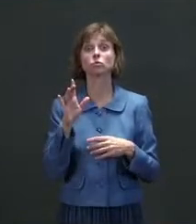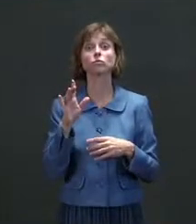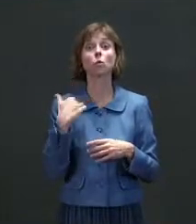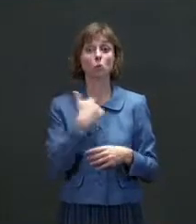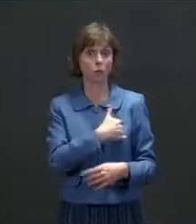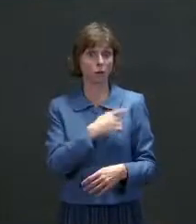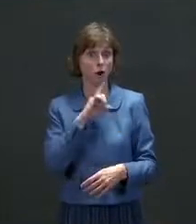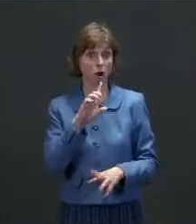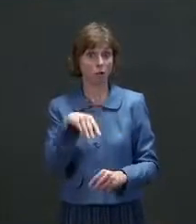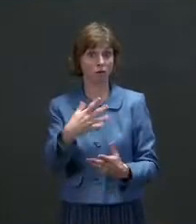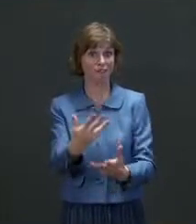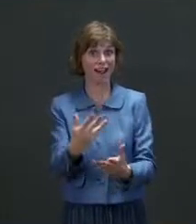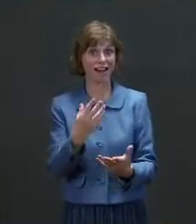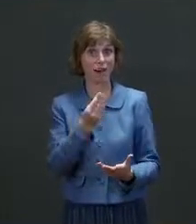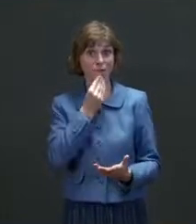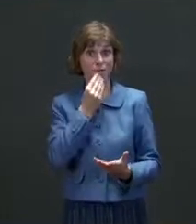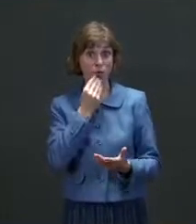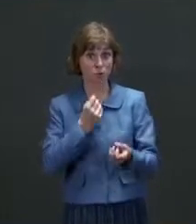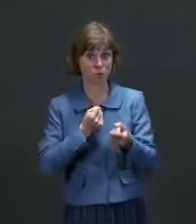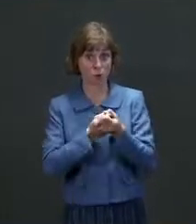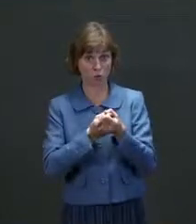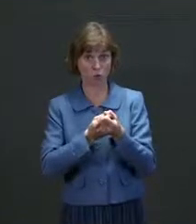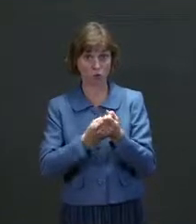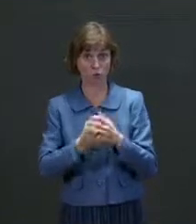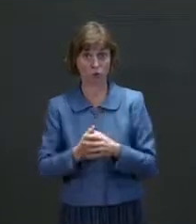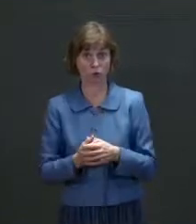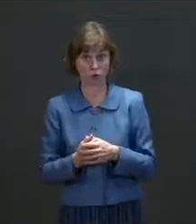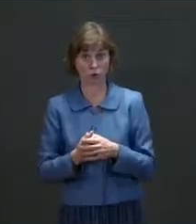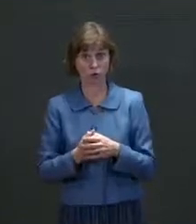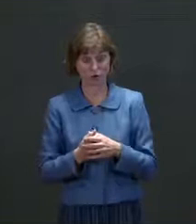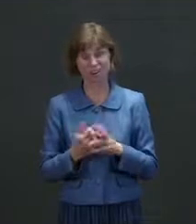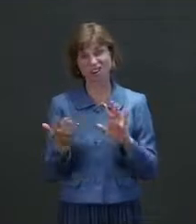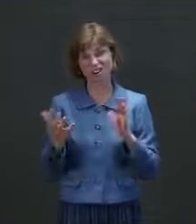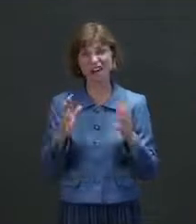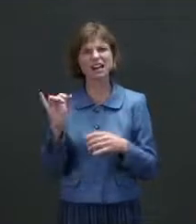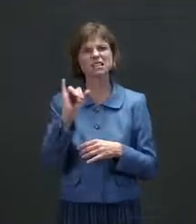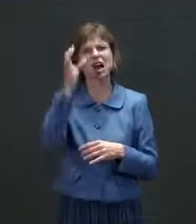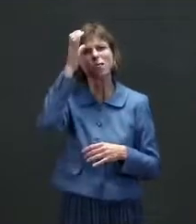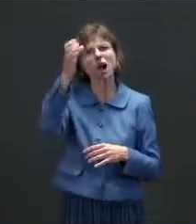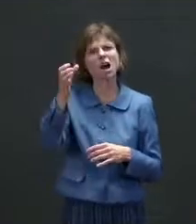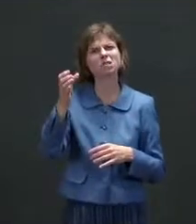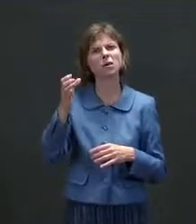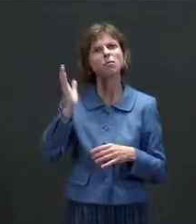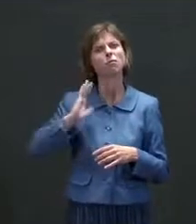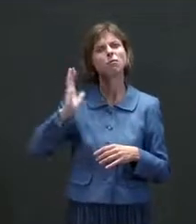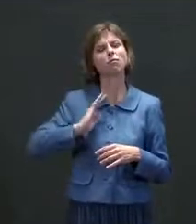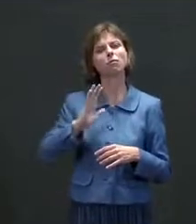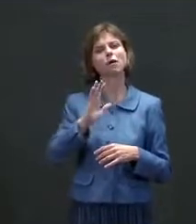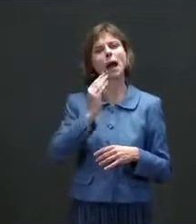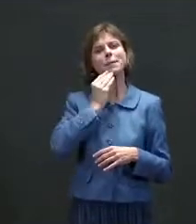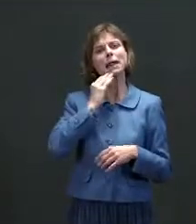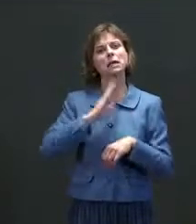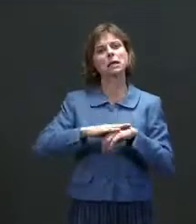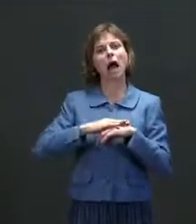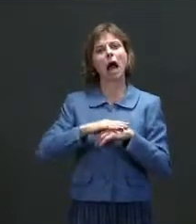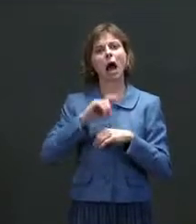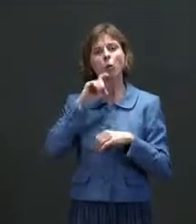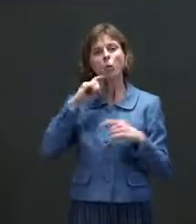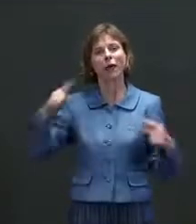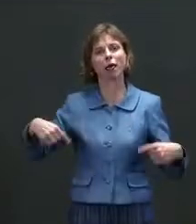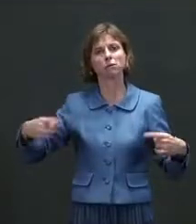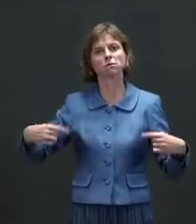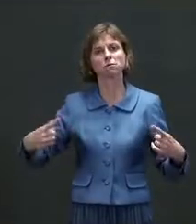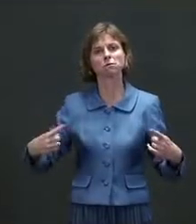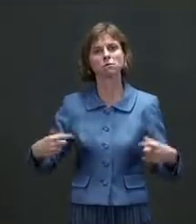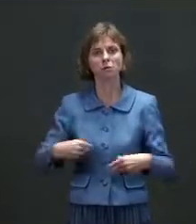providing food support, also meals on, similar to like what we normally know as Meals on Wheels, but to be able to get food to